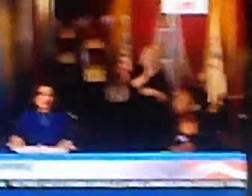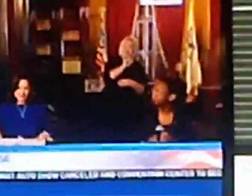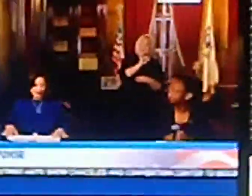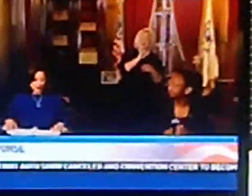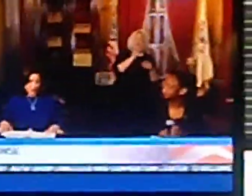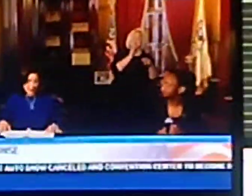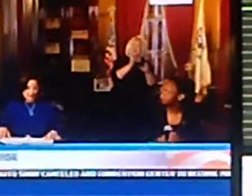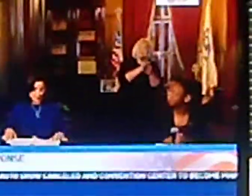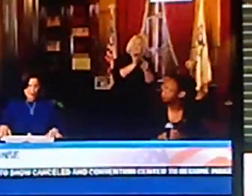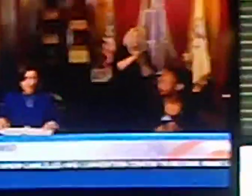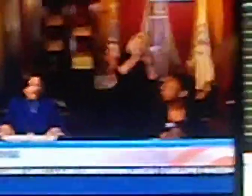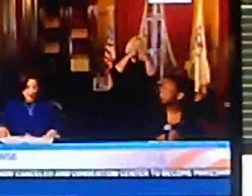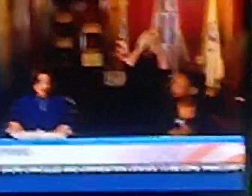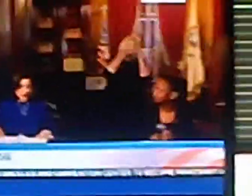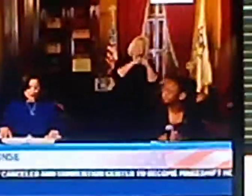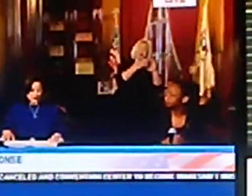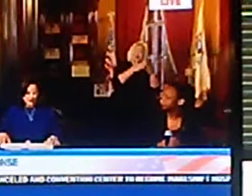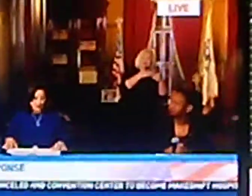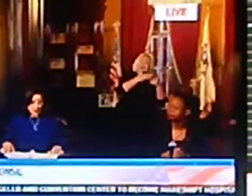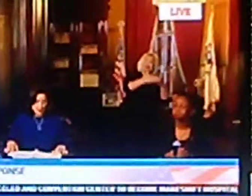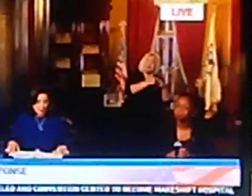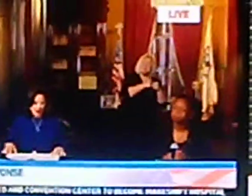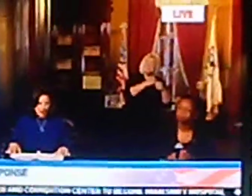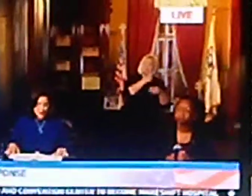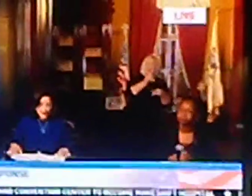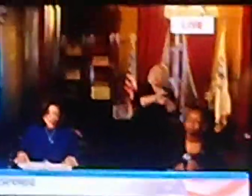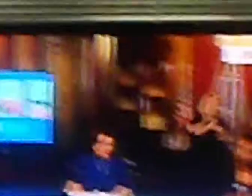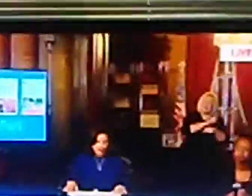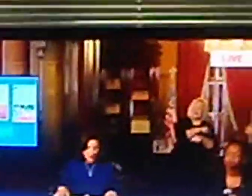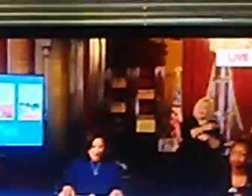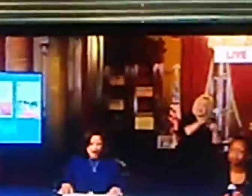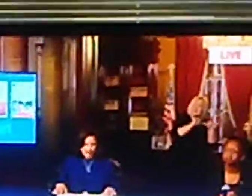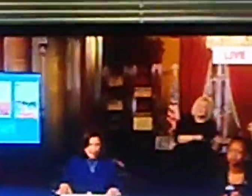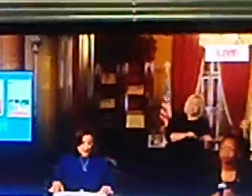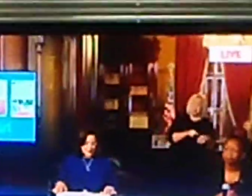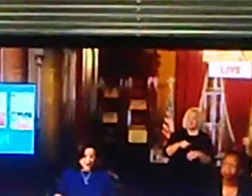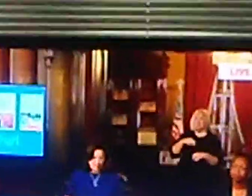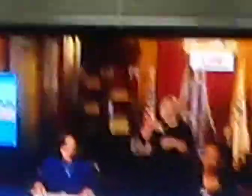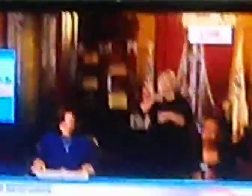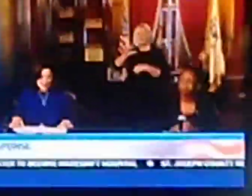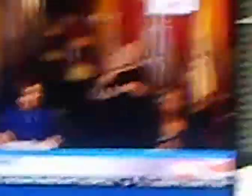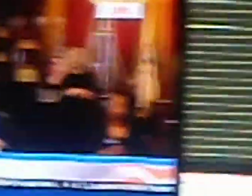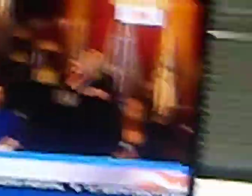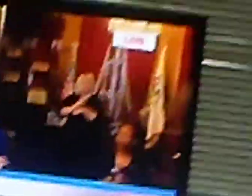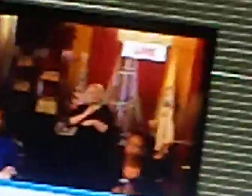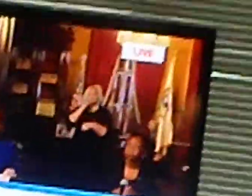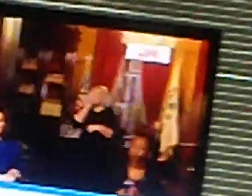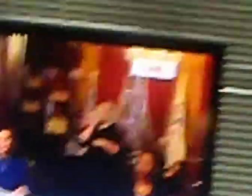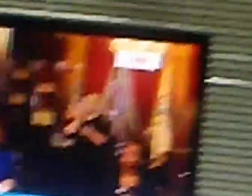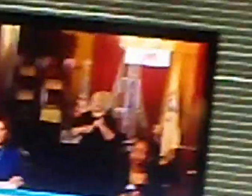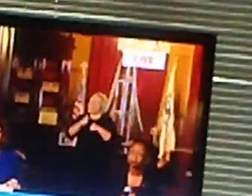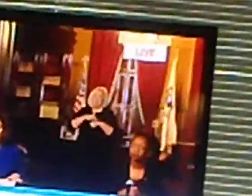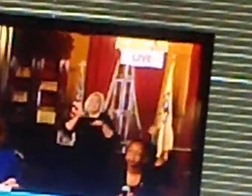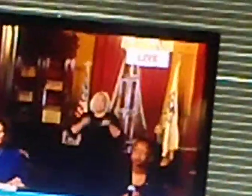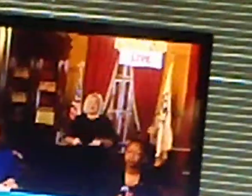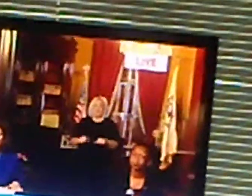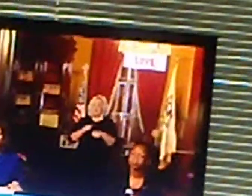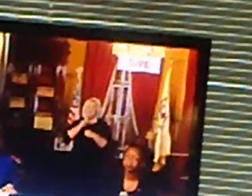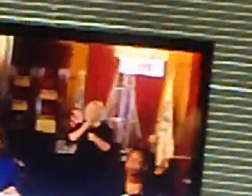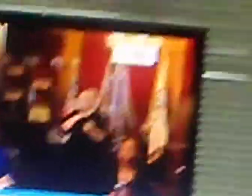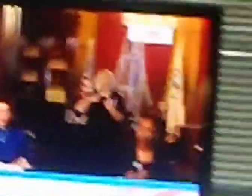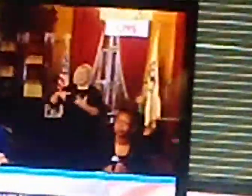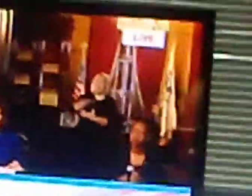sewing masks for her neighbors who are healthcare workers. Paul, who is working from home wherever possible and maintaining our phone and internet